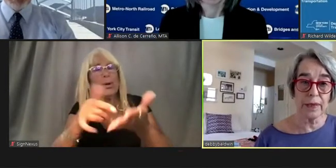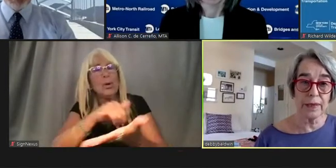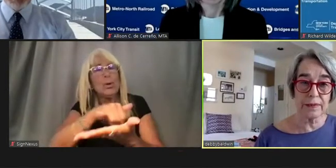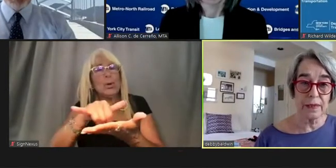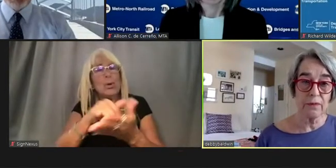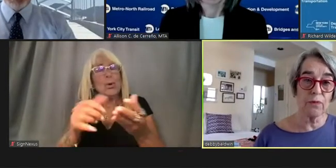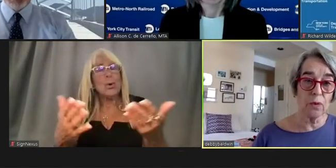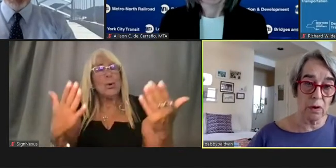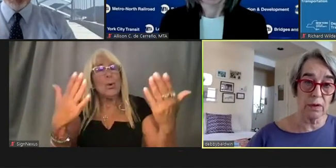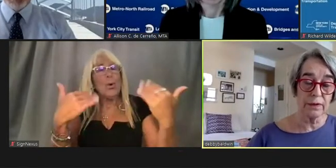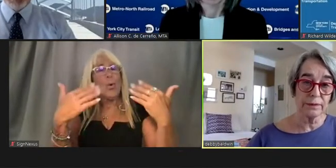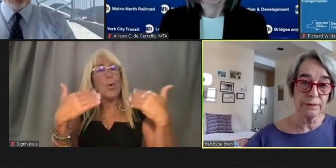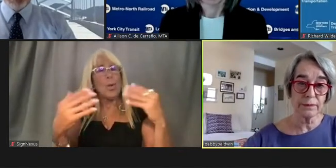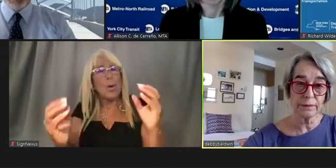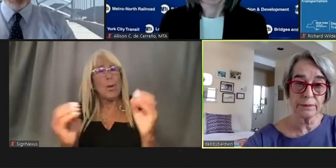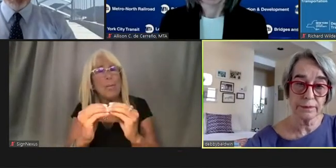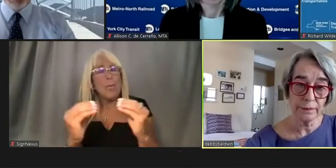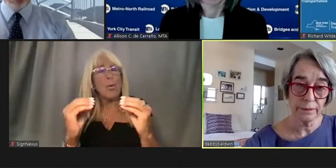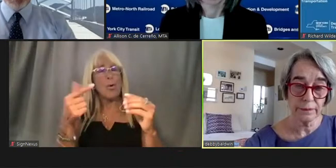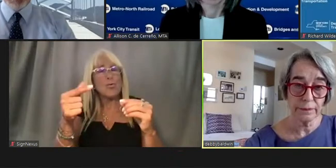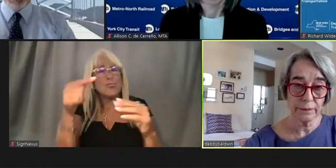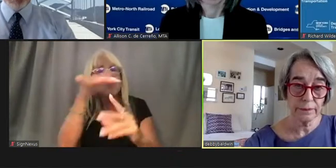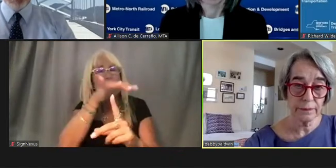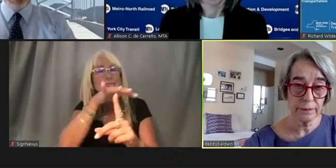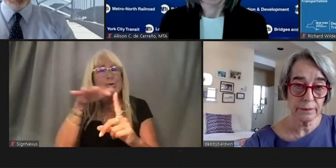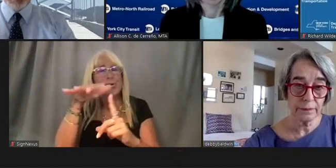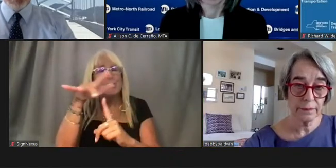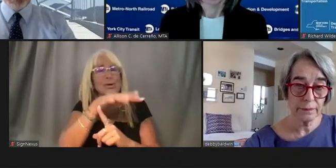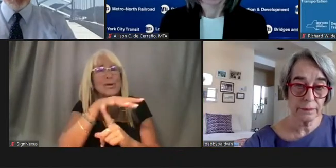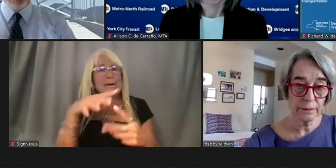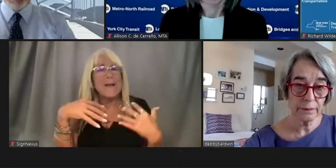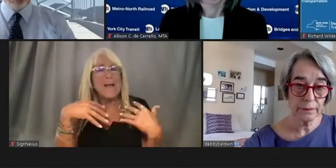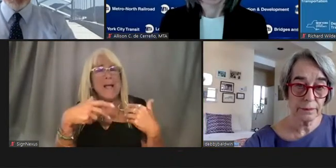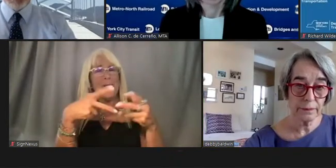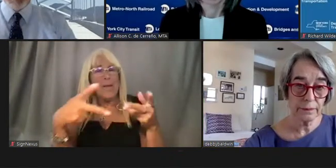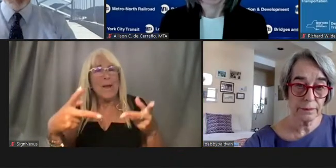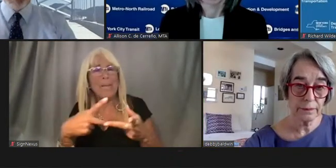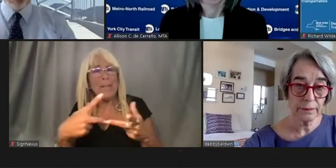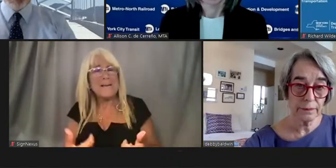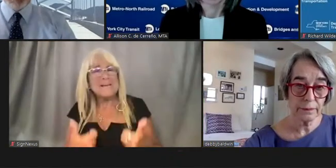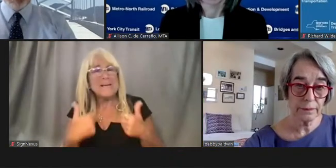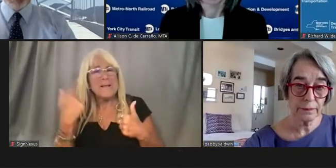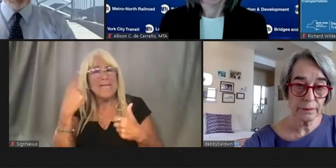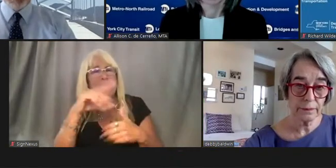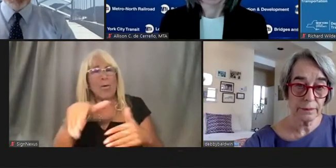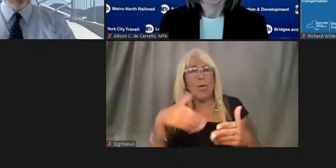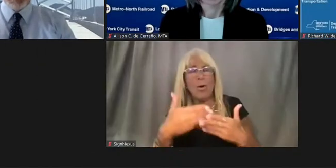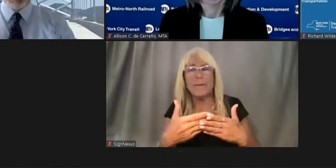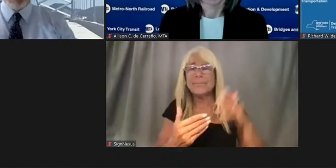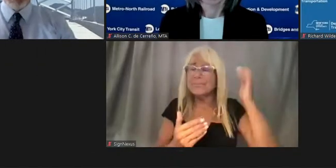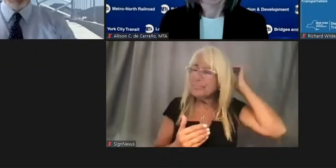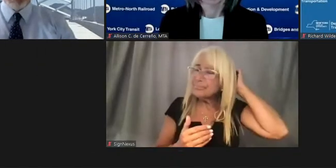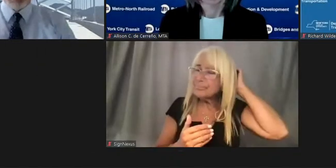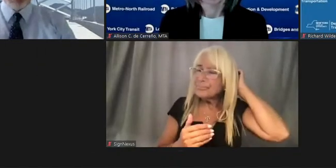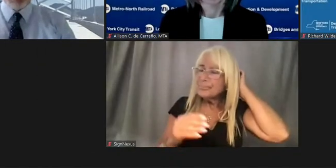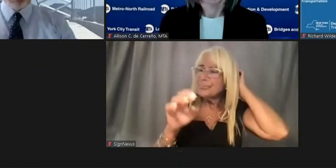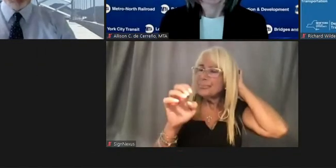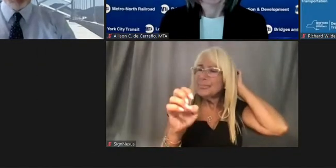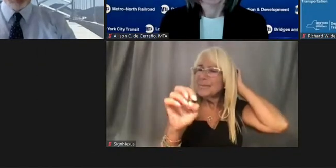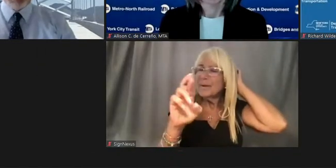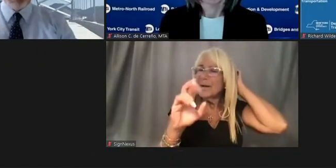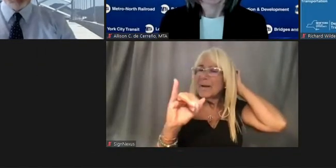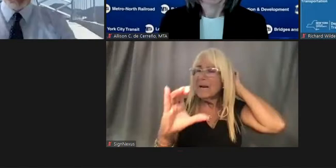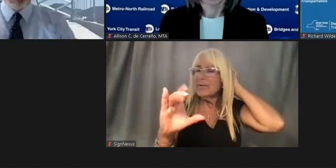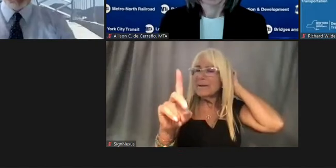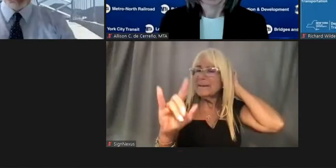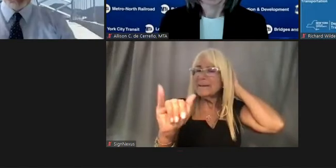livable place for all thank you our next speaker is Eric Diaz followed by